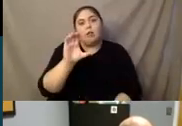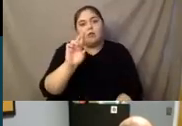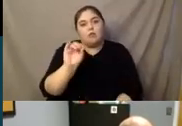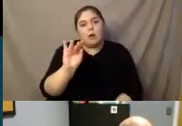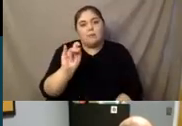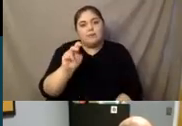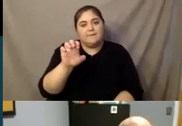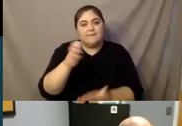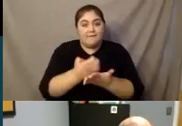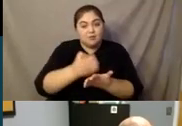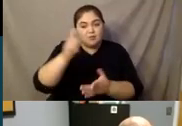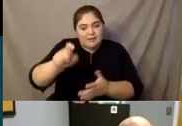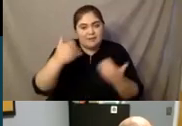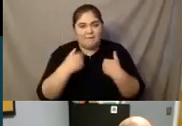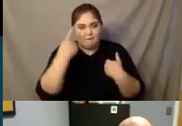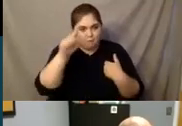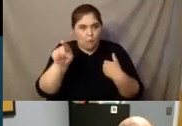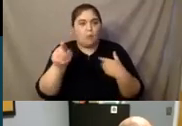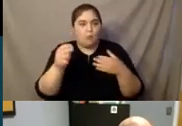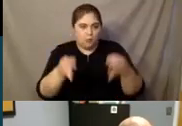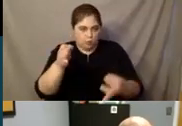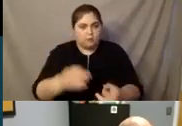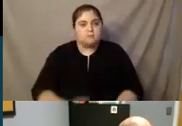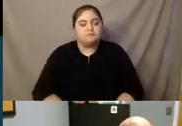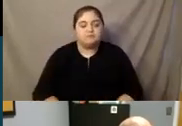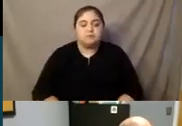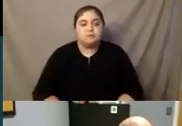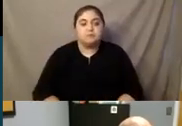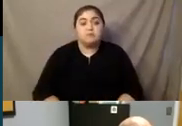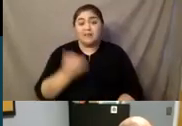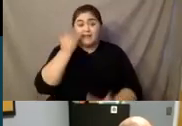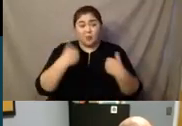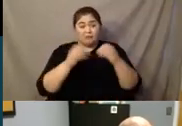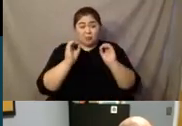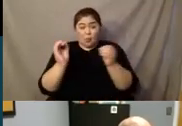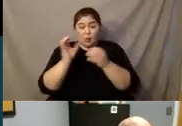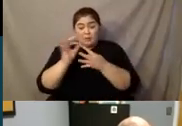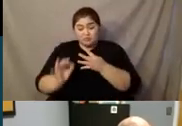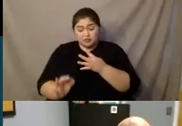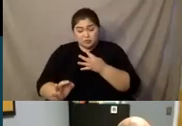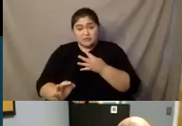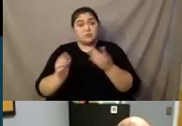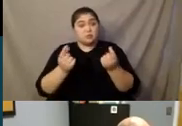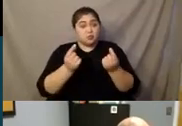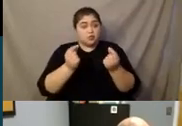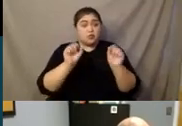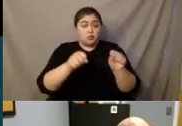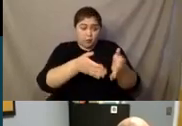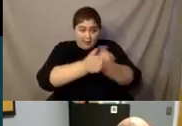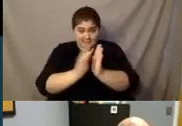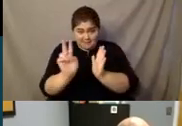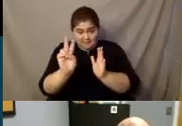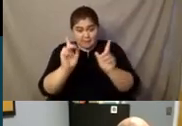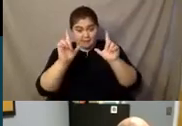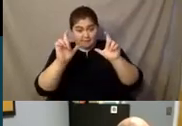need for cases. Of course, if you have no other option, you could have a victim take those photographs of